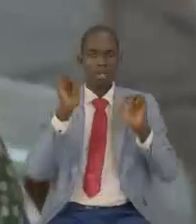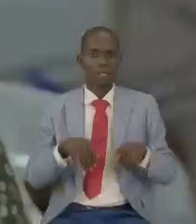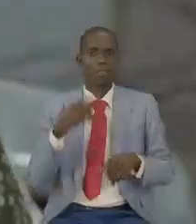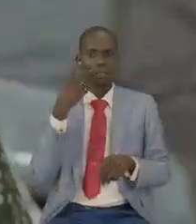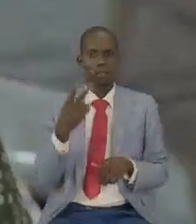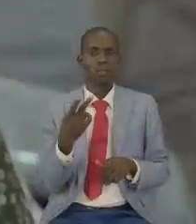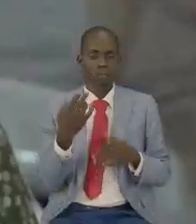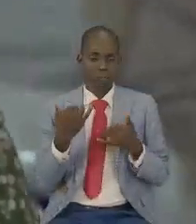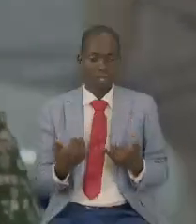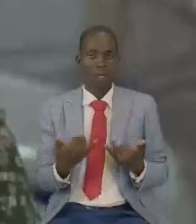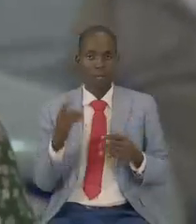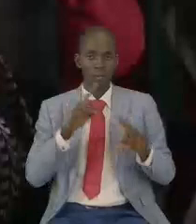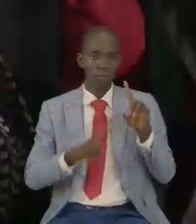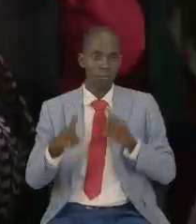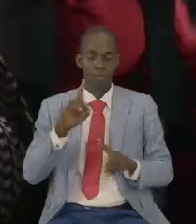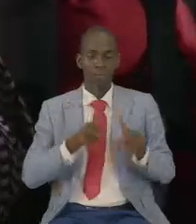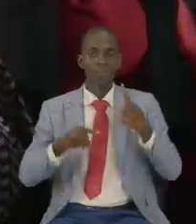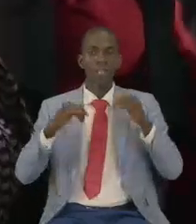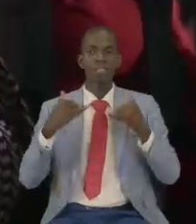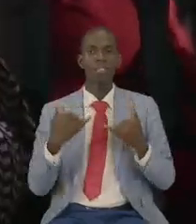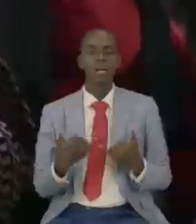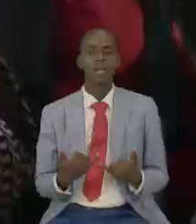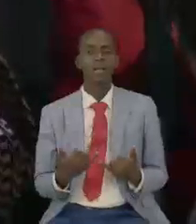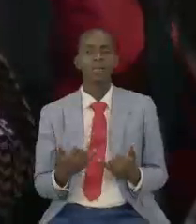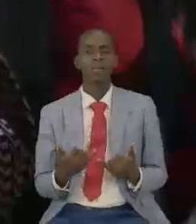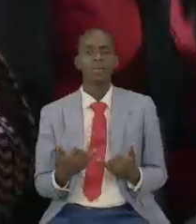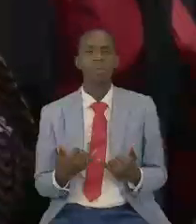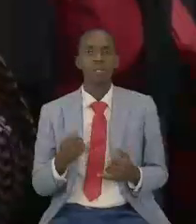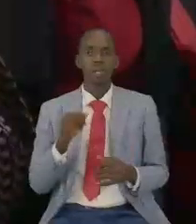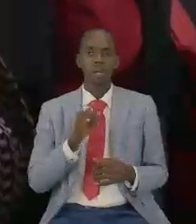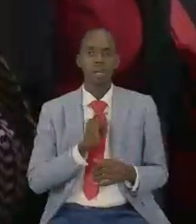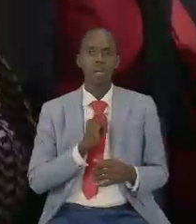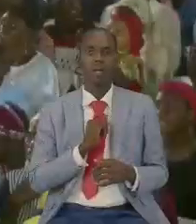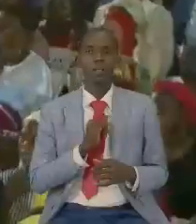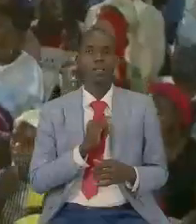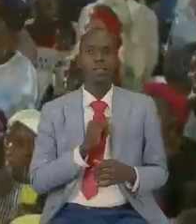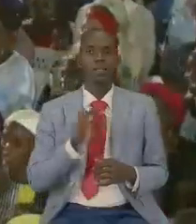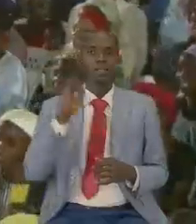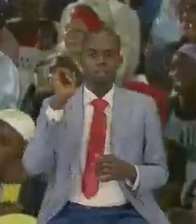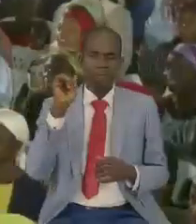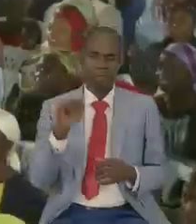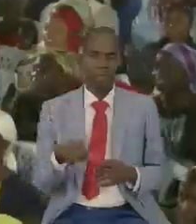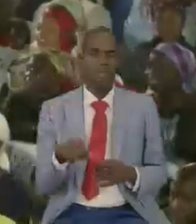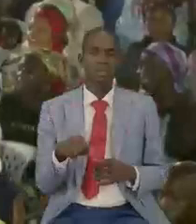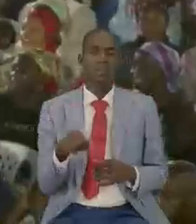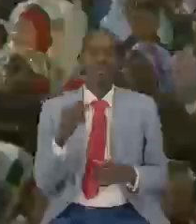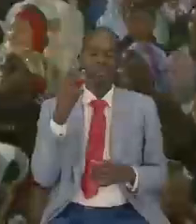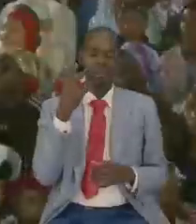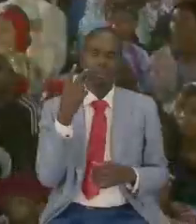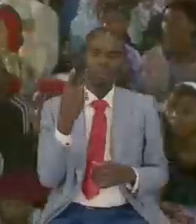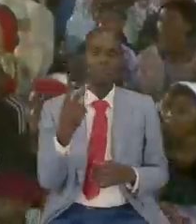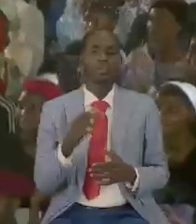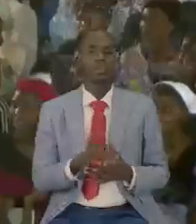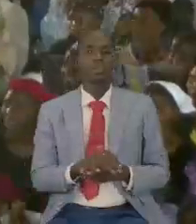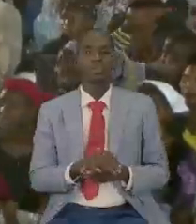Now I can see. That sight will never